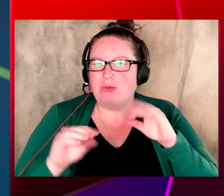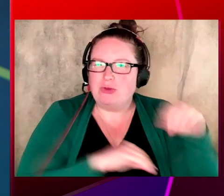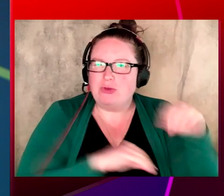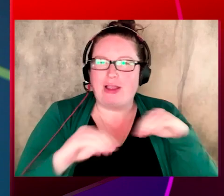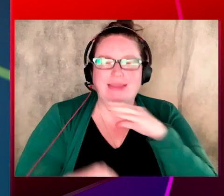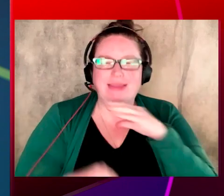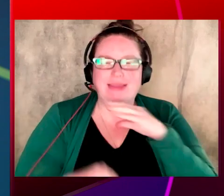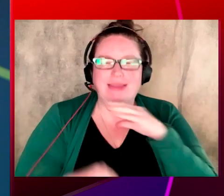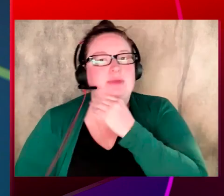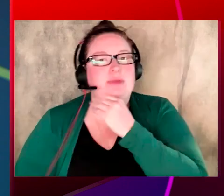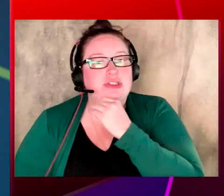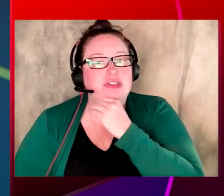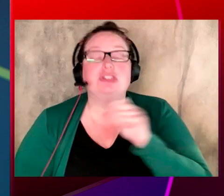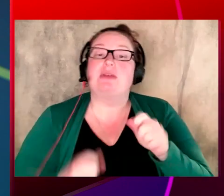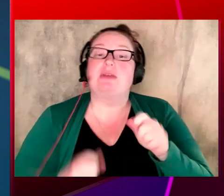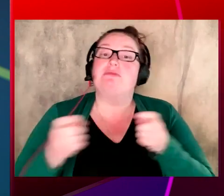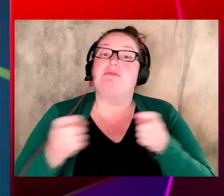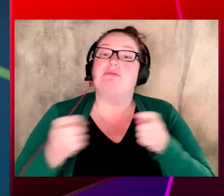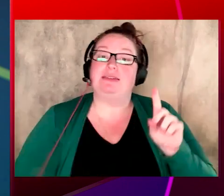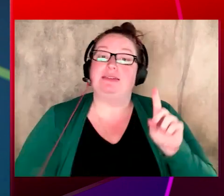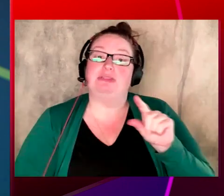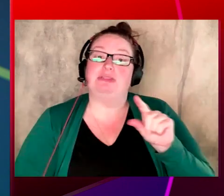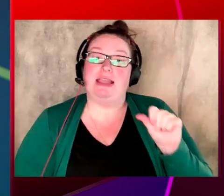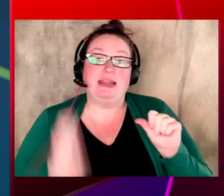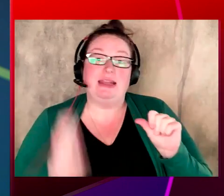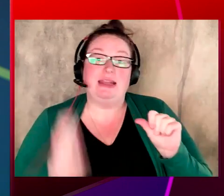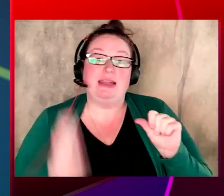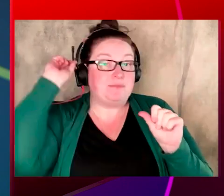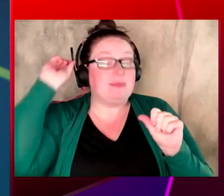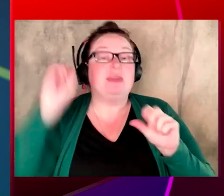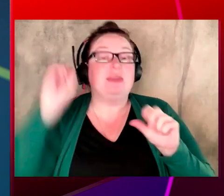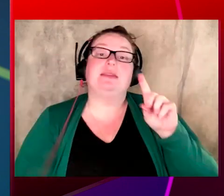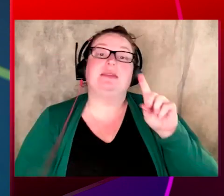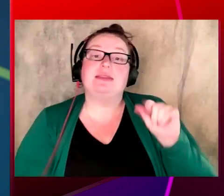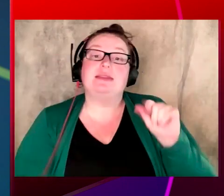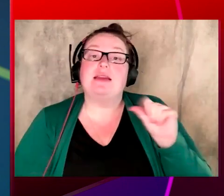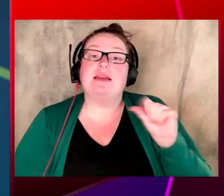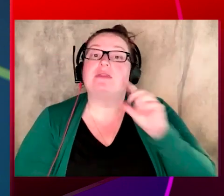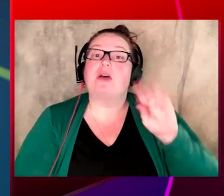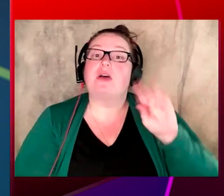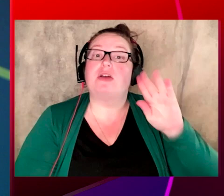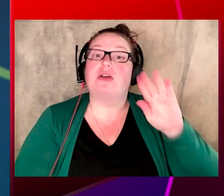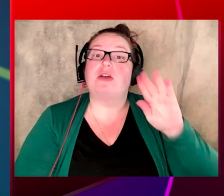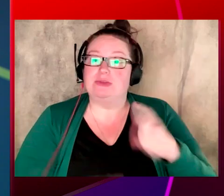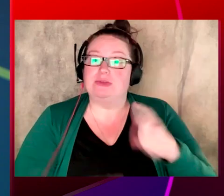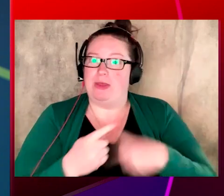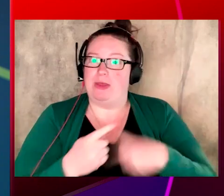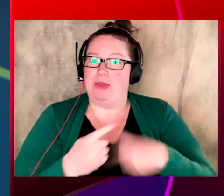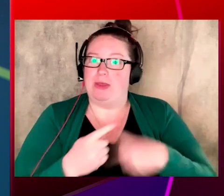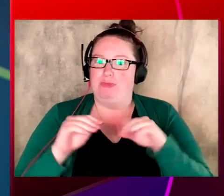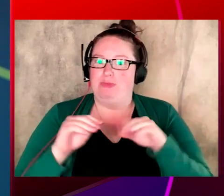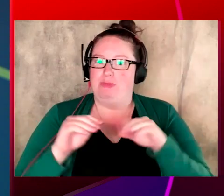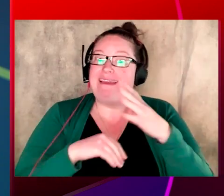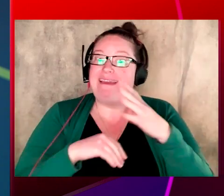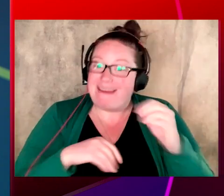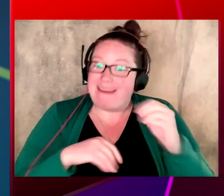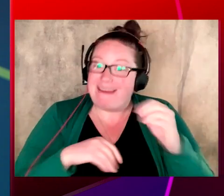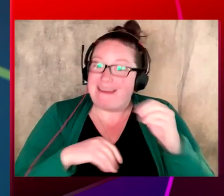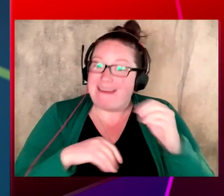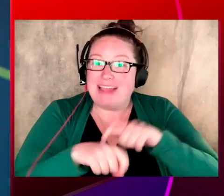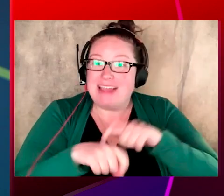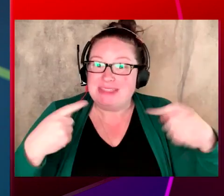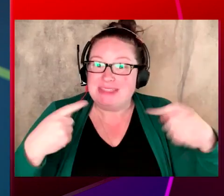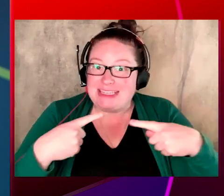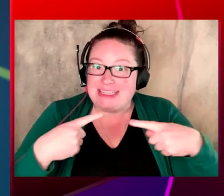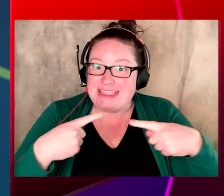manage data and the data of those objects as they move. And you also have to keep the whole thing in time sync. Because you can imagine if you have